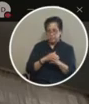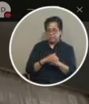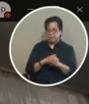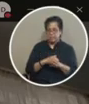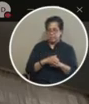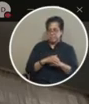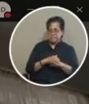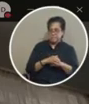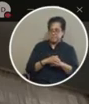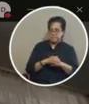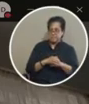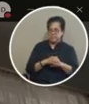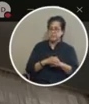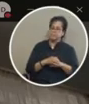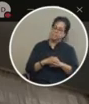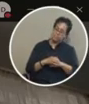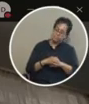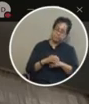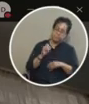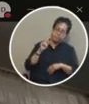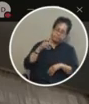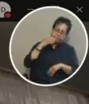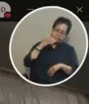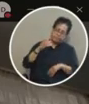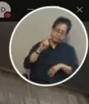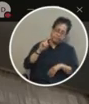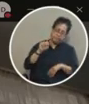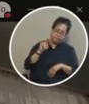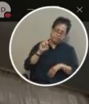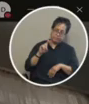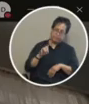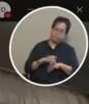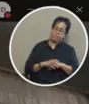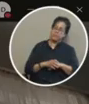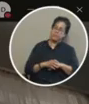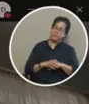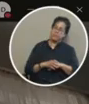industry. Okay, thanks so much, David. Appreciate it. Sure.